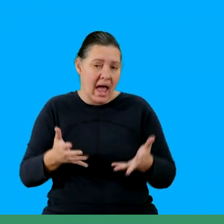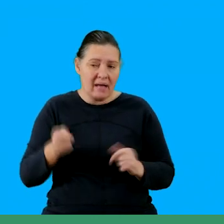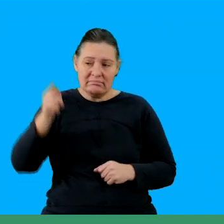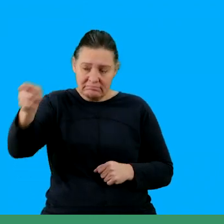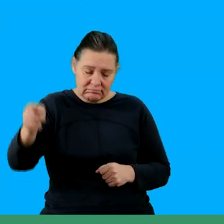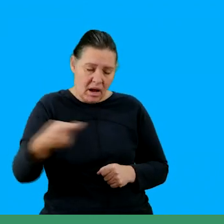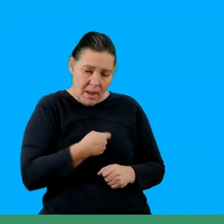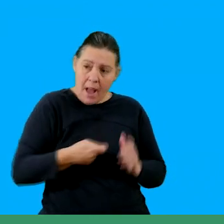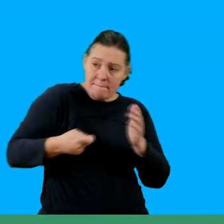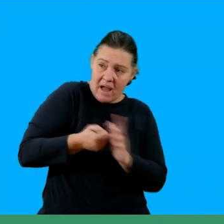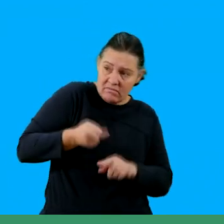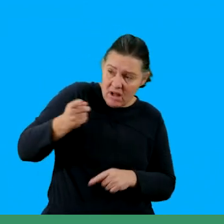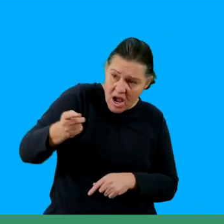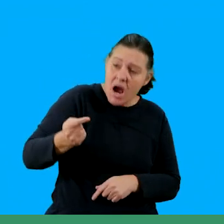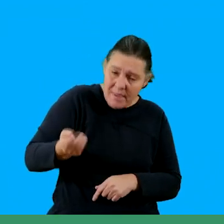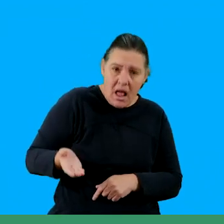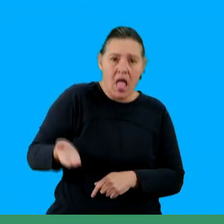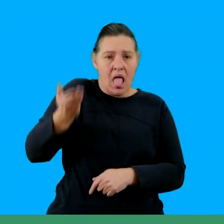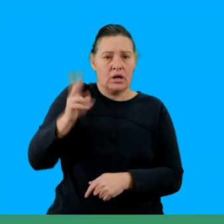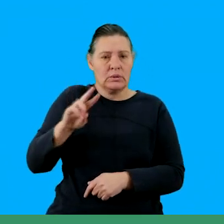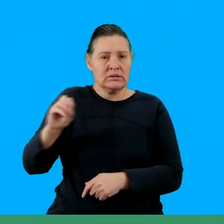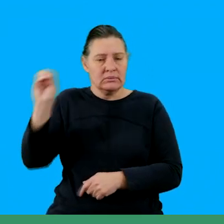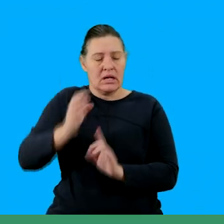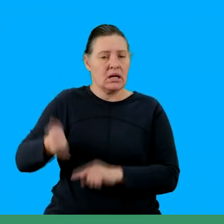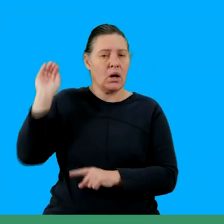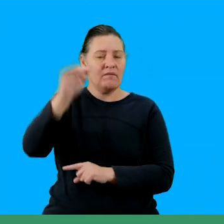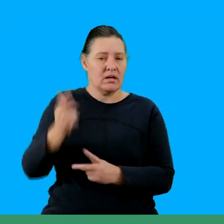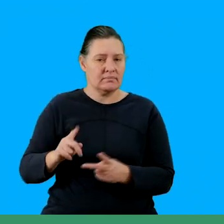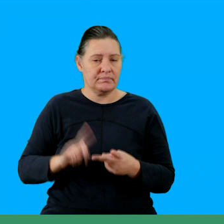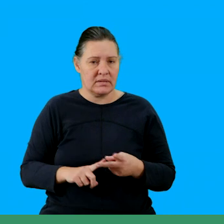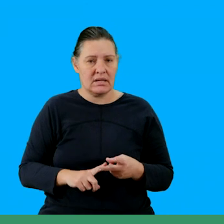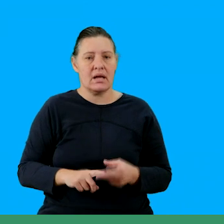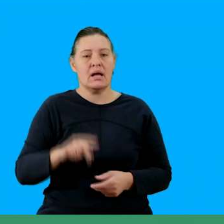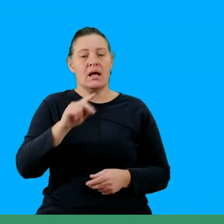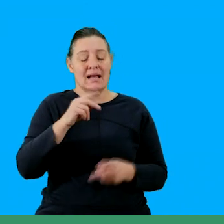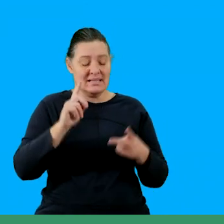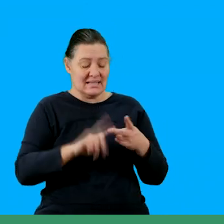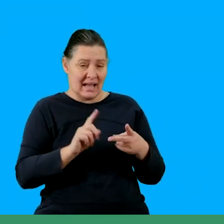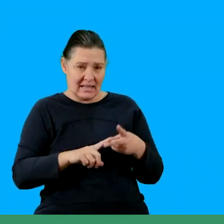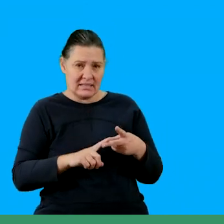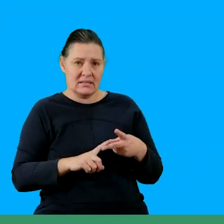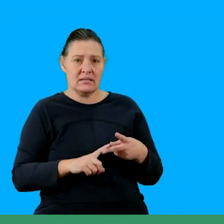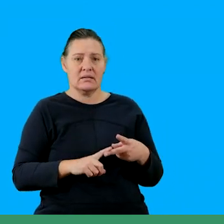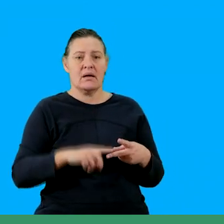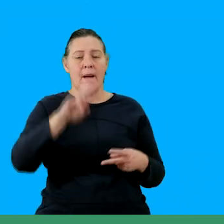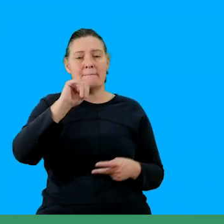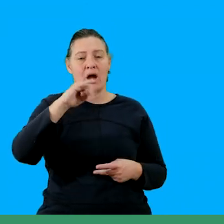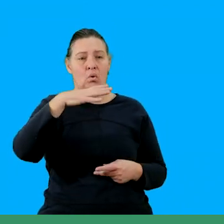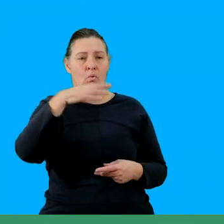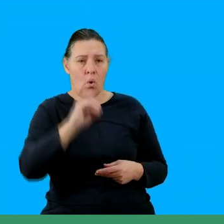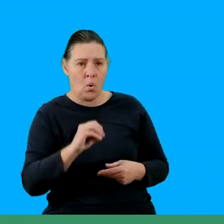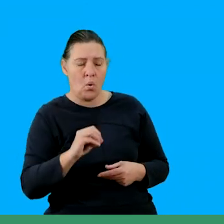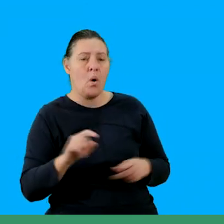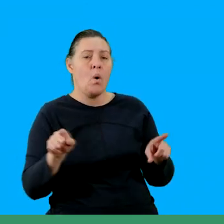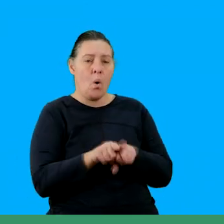has increased the price by more than 20%. Then we have micro as the second classification, which is